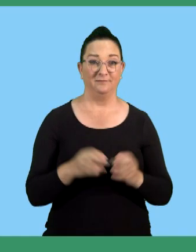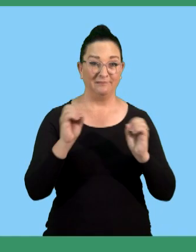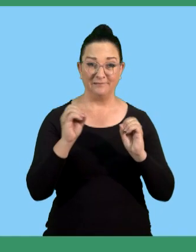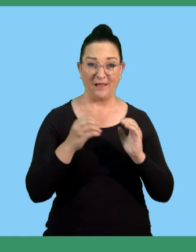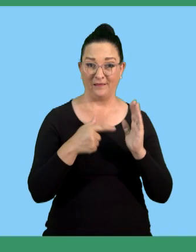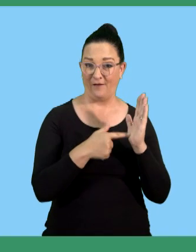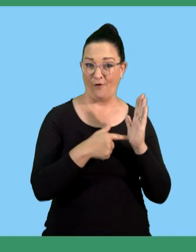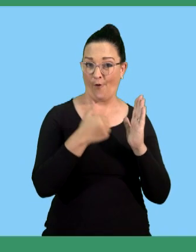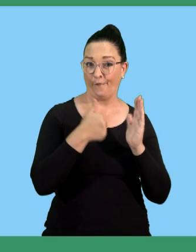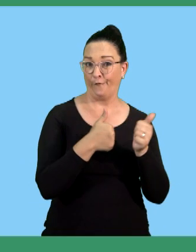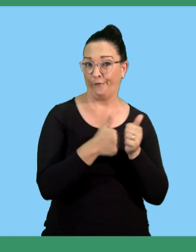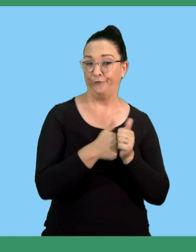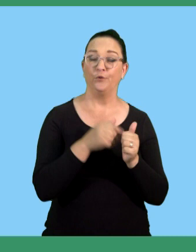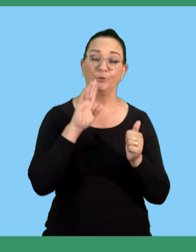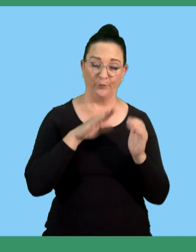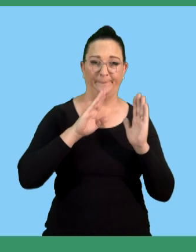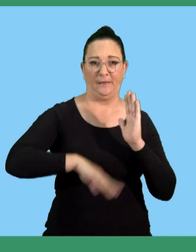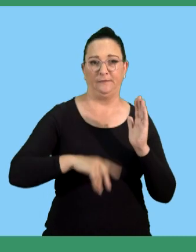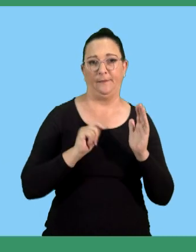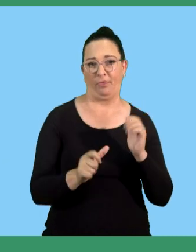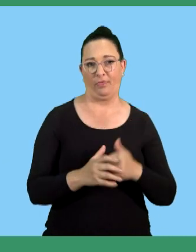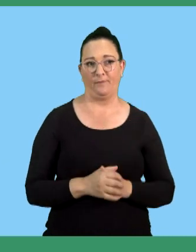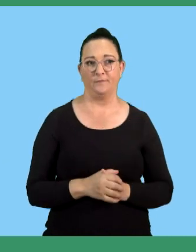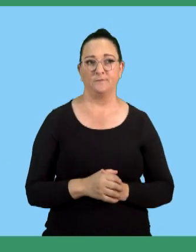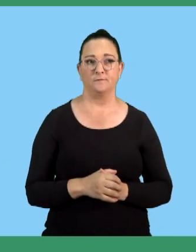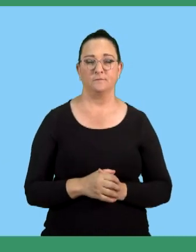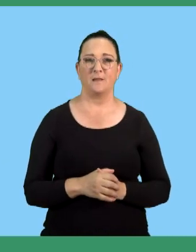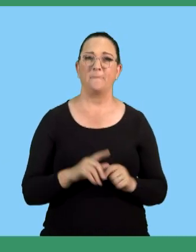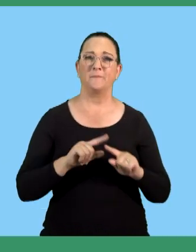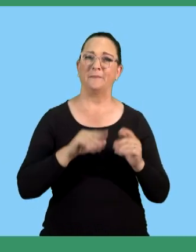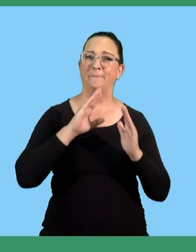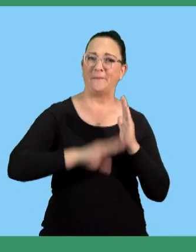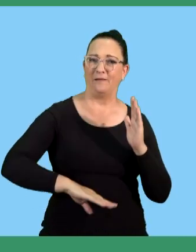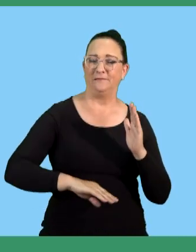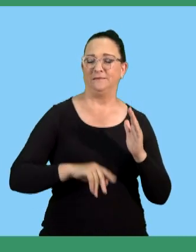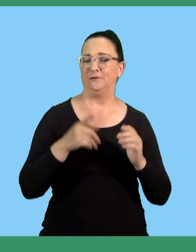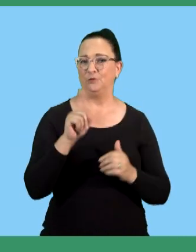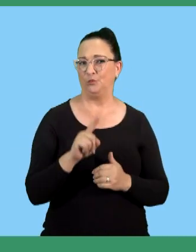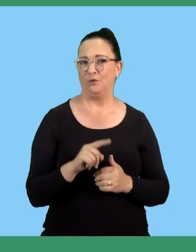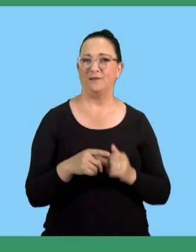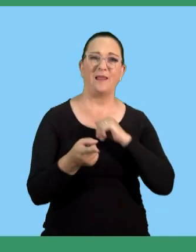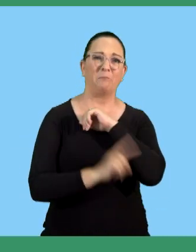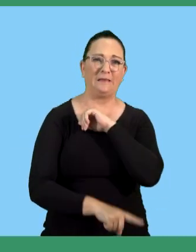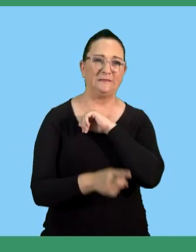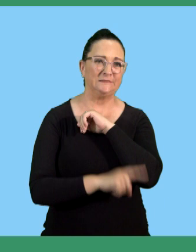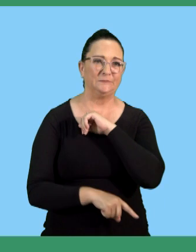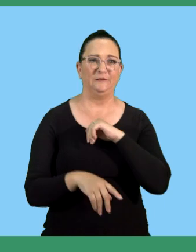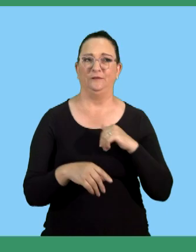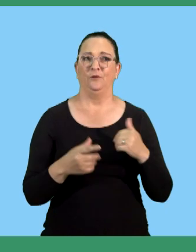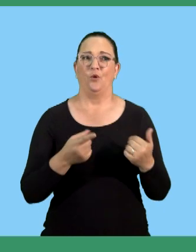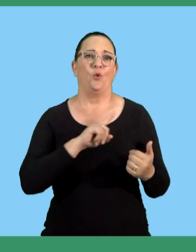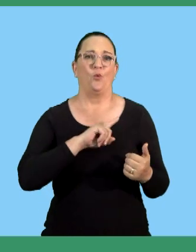not comply, there are penalties that will be subjected to as the business. So what does penalties mean? It refers